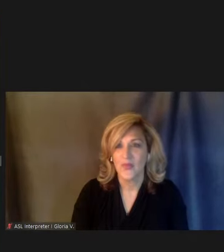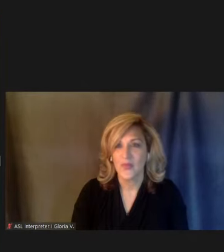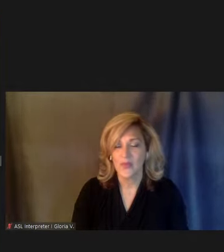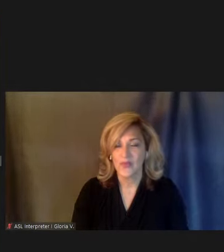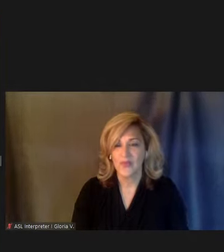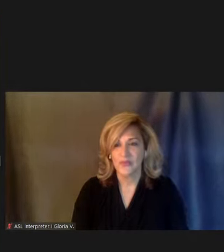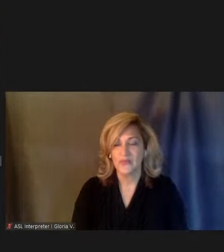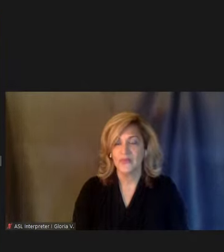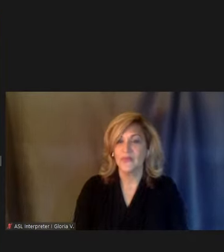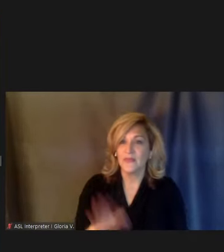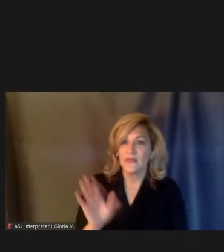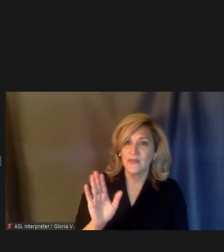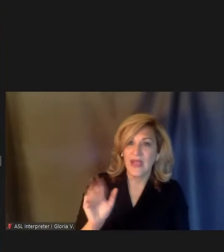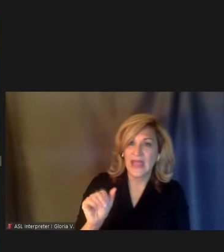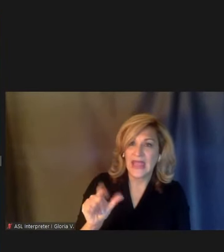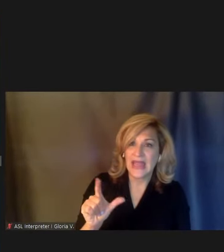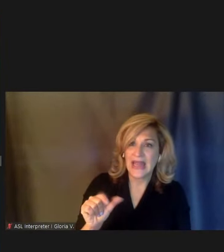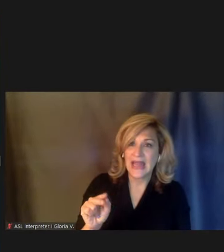Aileen?